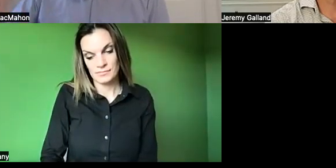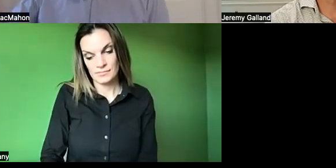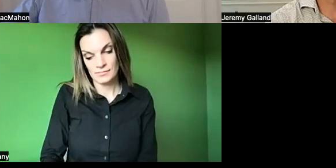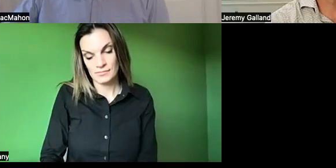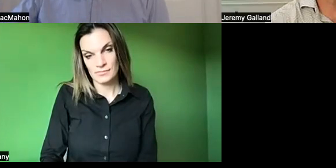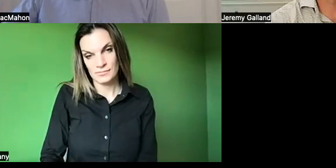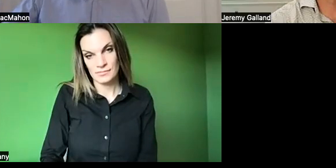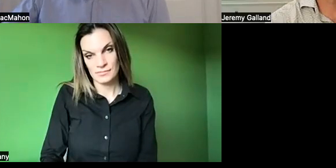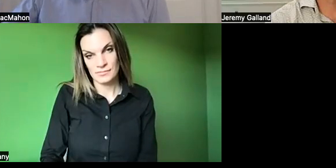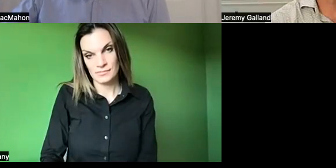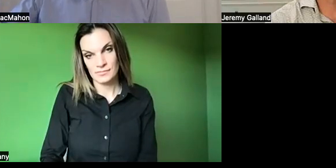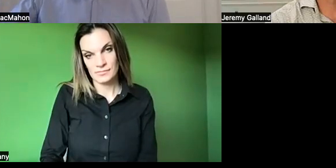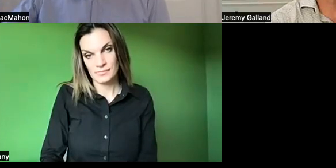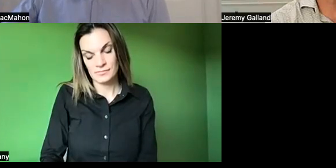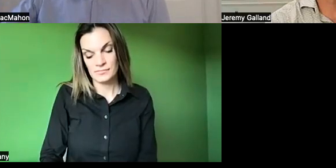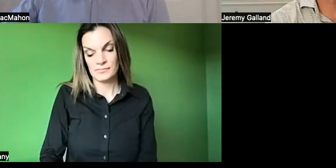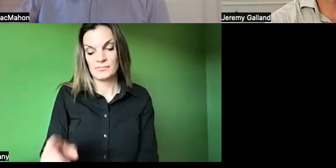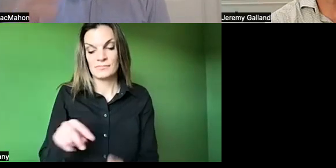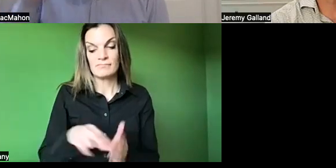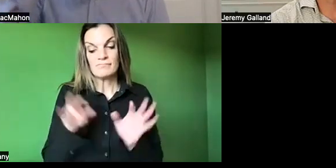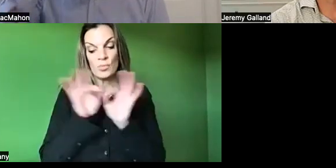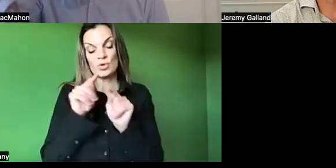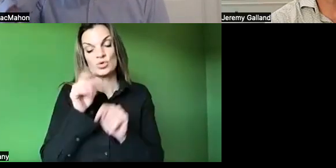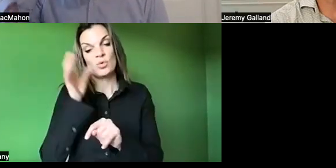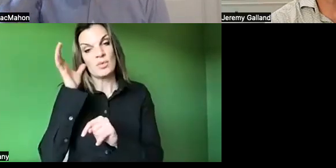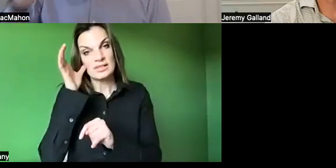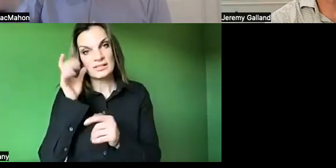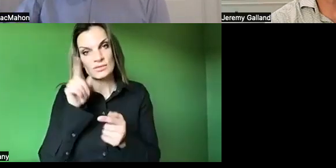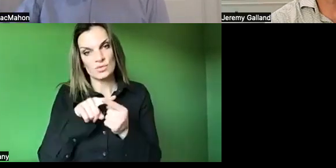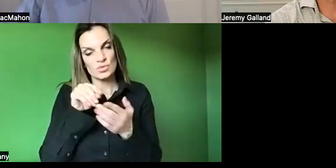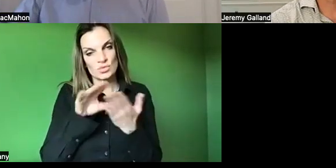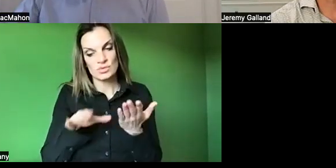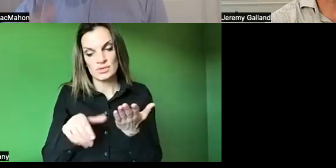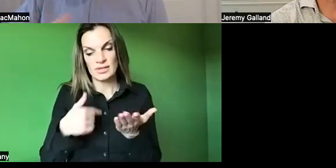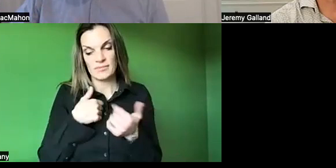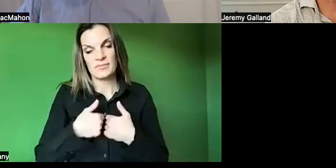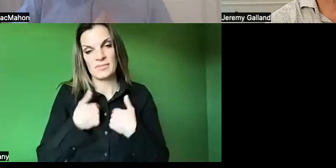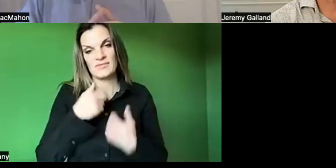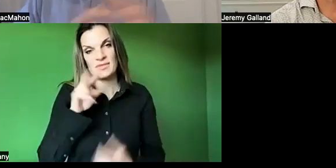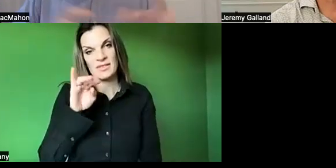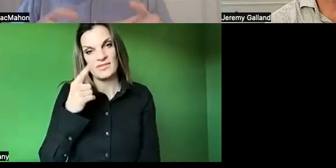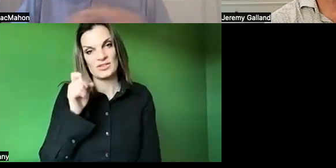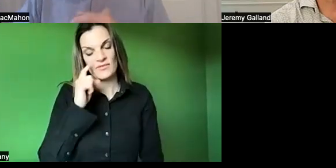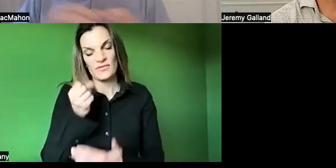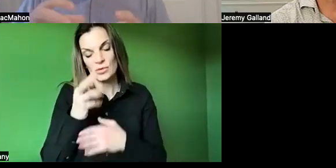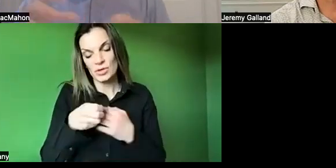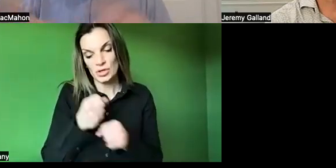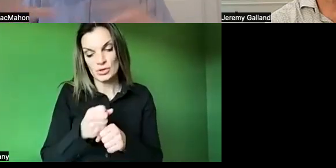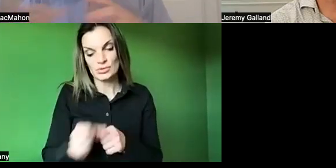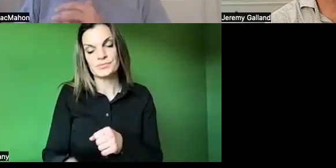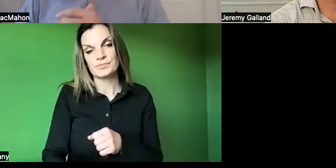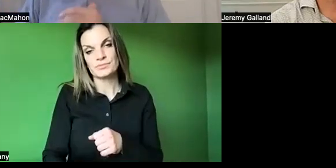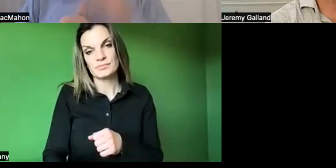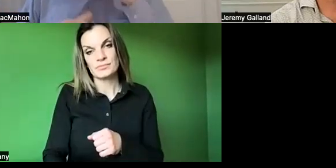listening is really the most important piece of this. I have so I've lived in the village for a few years. I operate in a